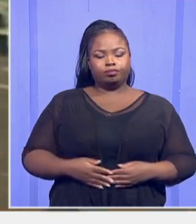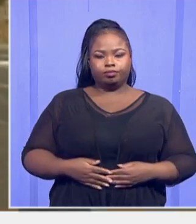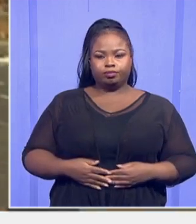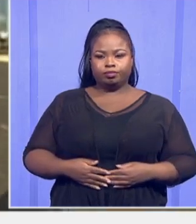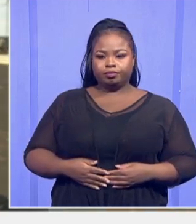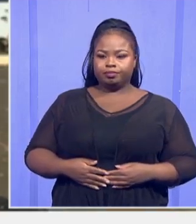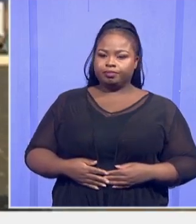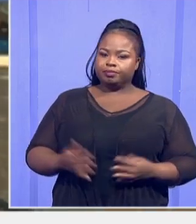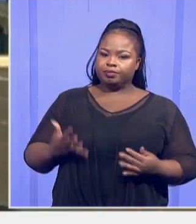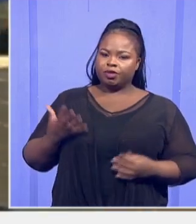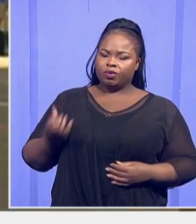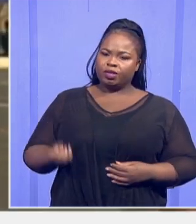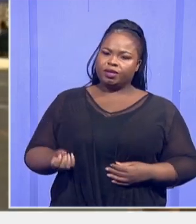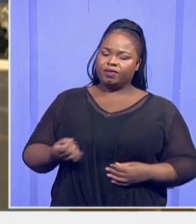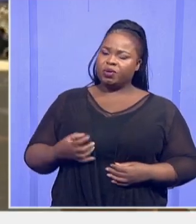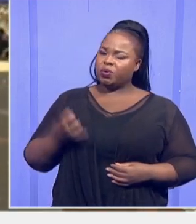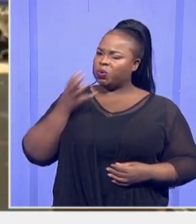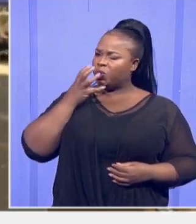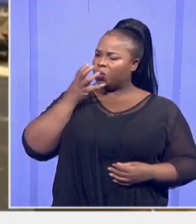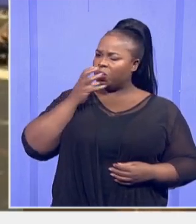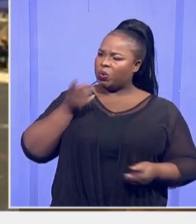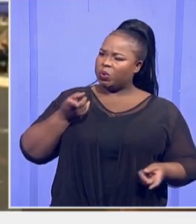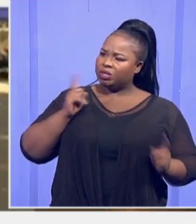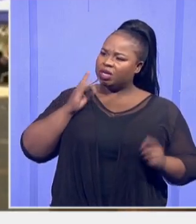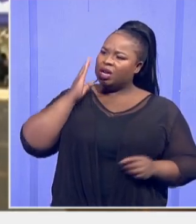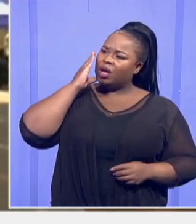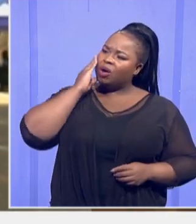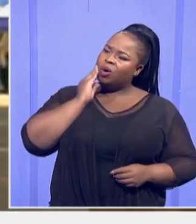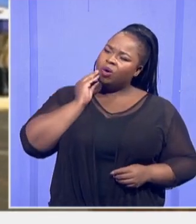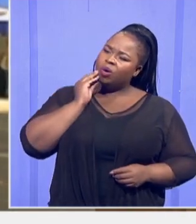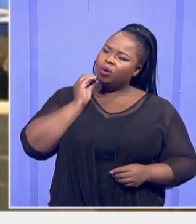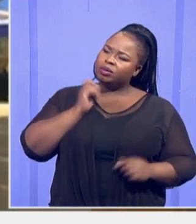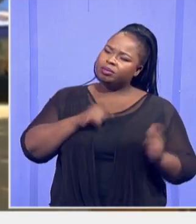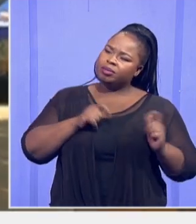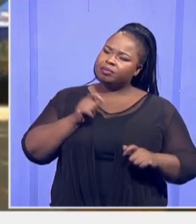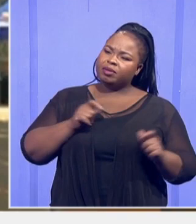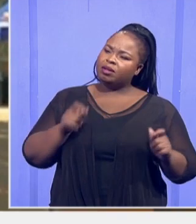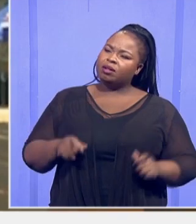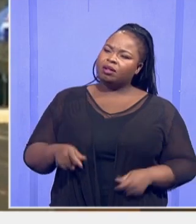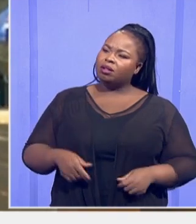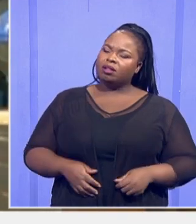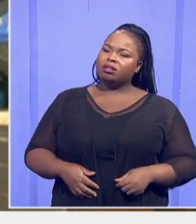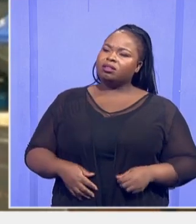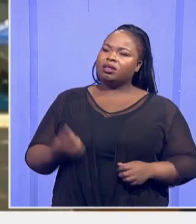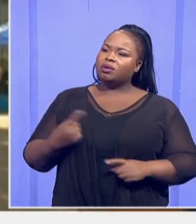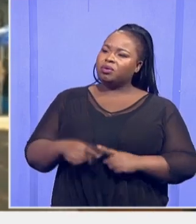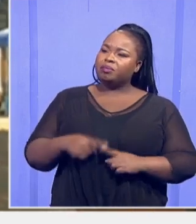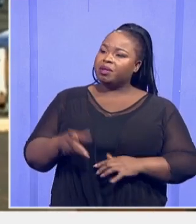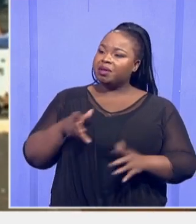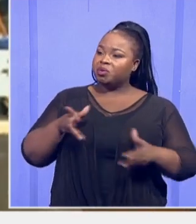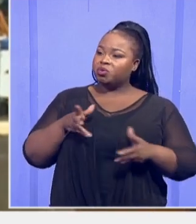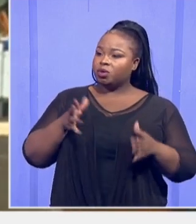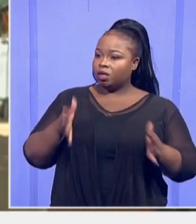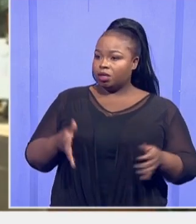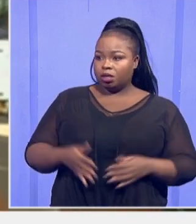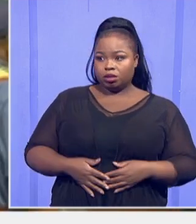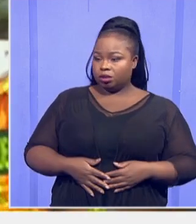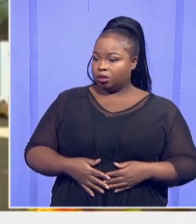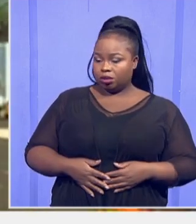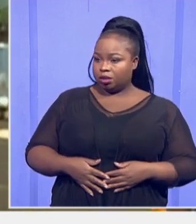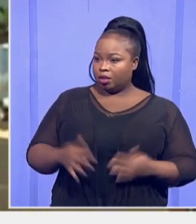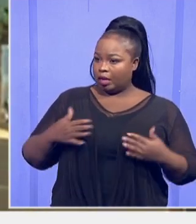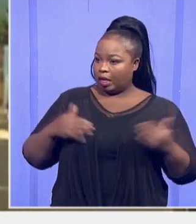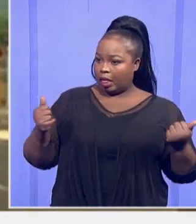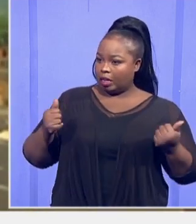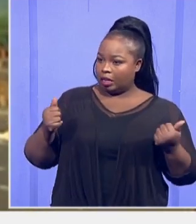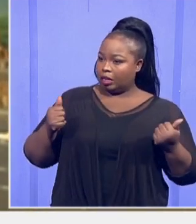about the heat. It's a hot year, and these are elderly people. They'll be parading, they'll also be playing soccer. Are there any health measures